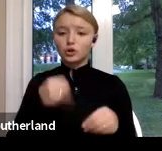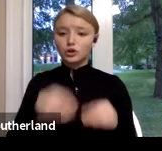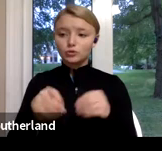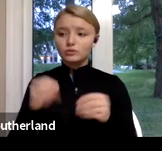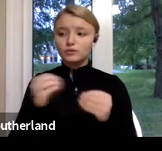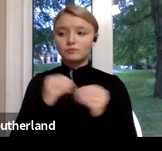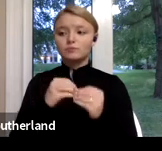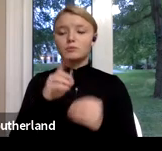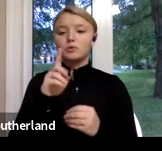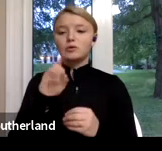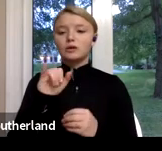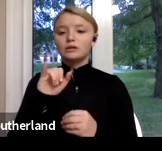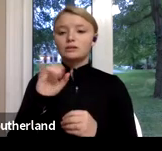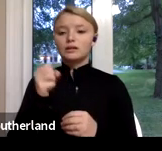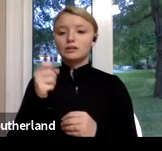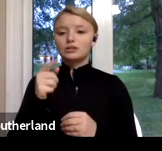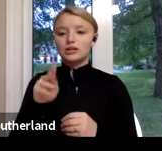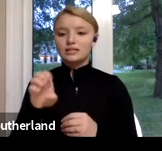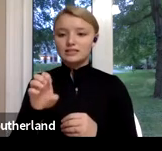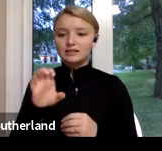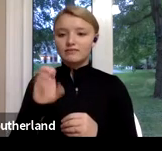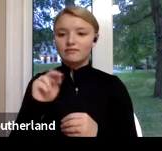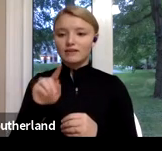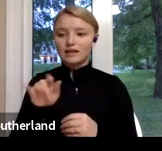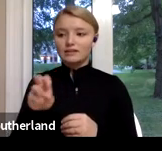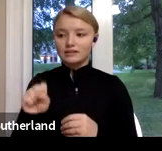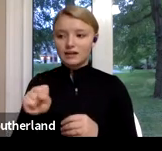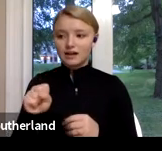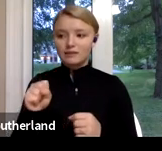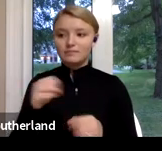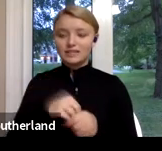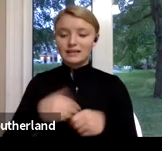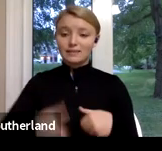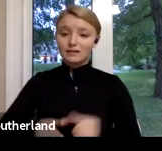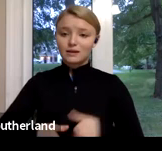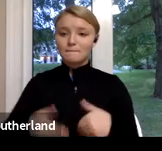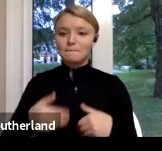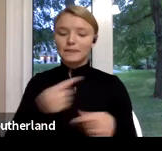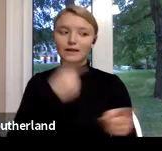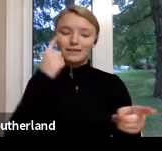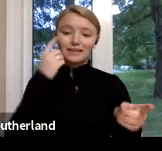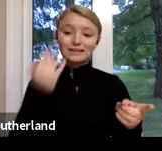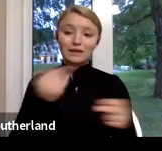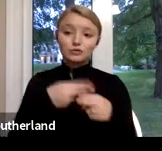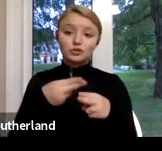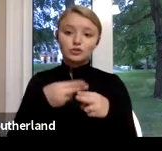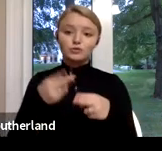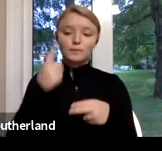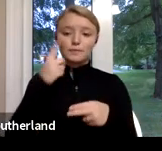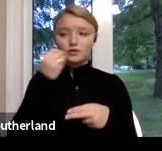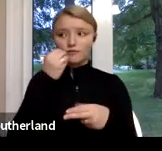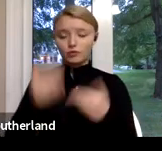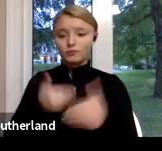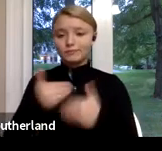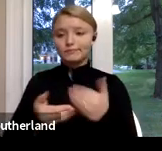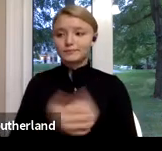I would imagine that is sooner with our food the way that it is. Yeah. Ningxia is loaded with